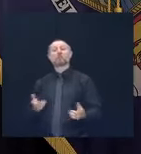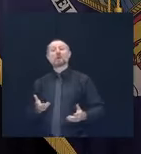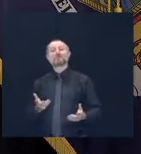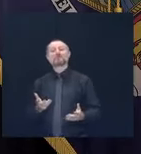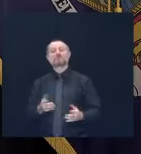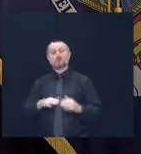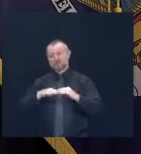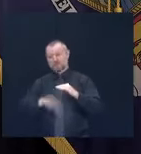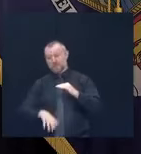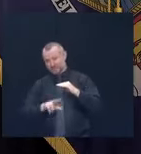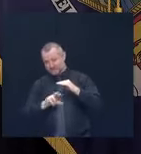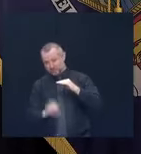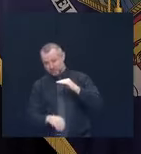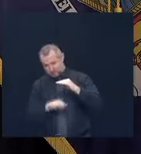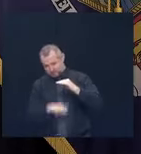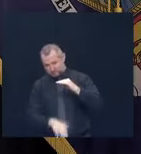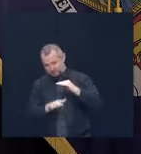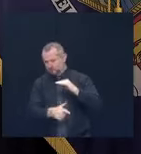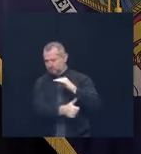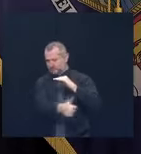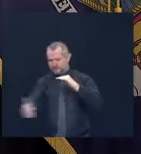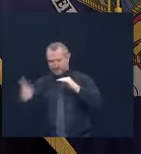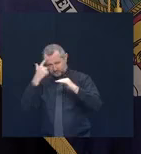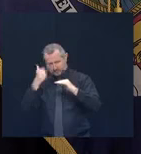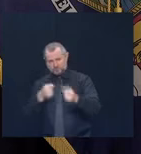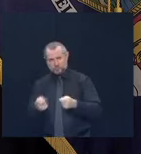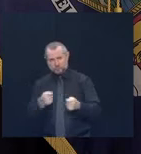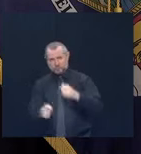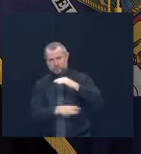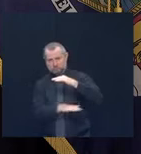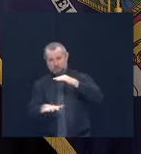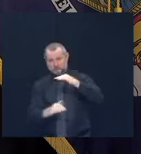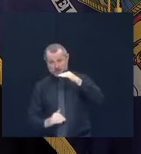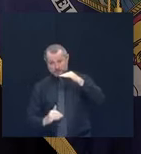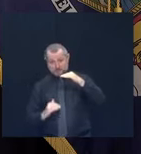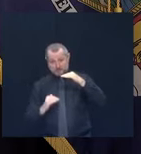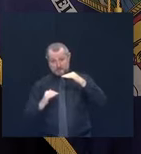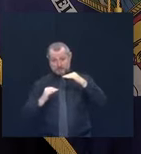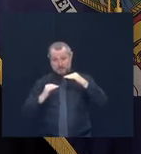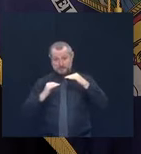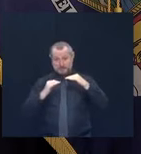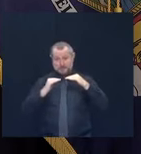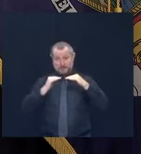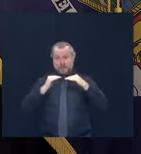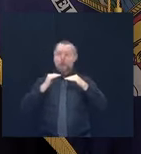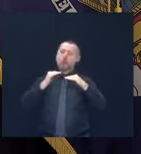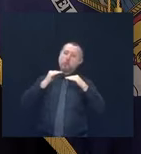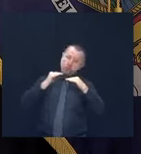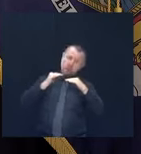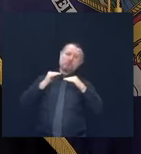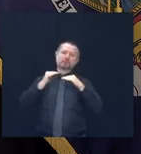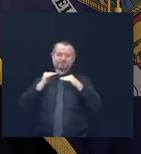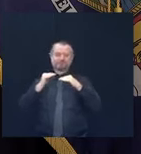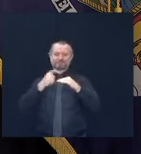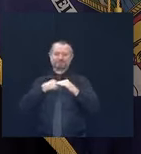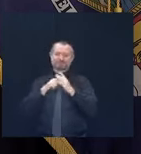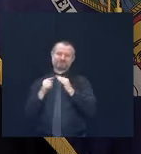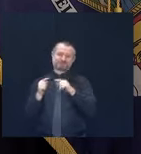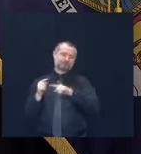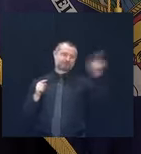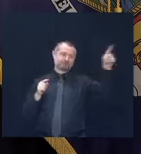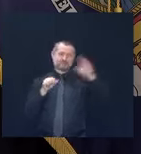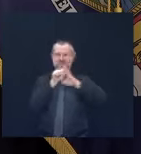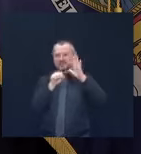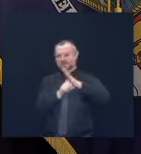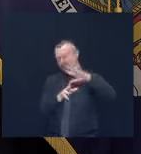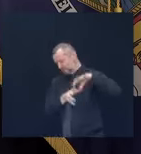but only up to 3%. Because 3%, things get serious. So you